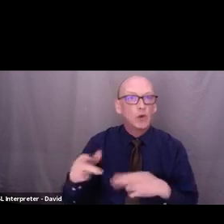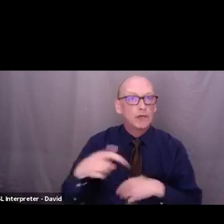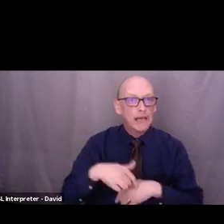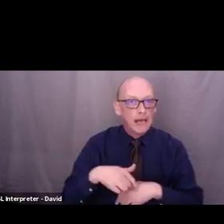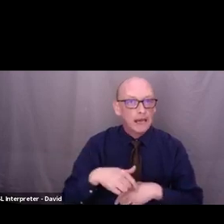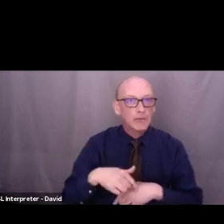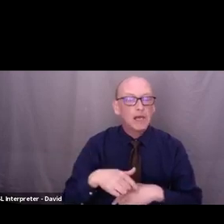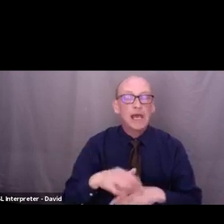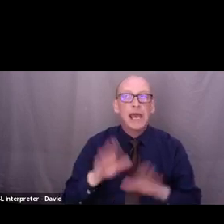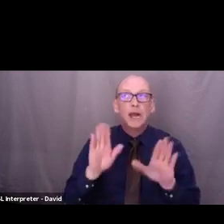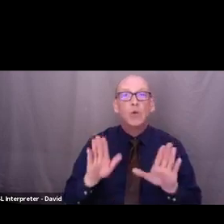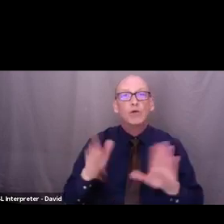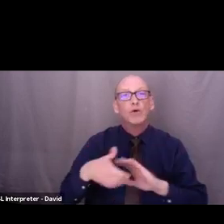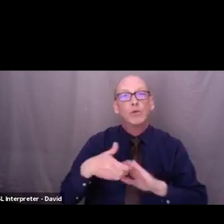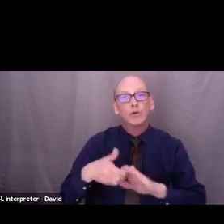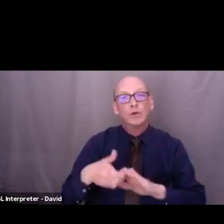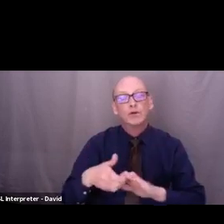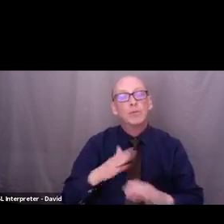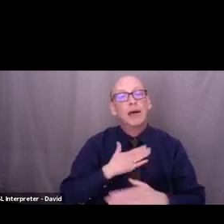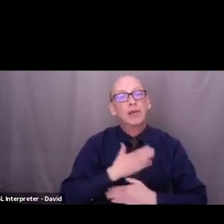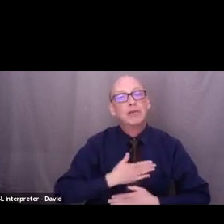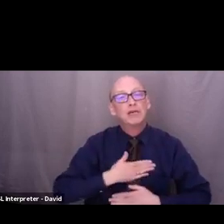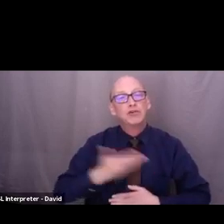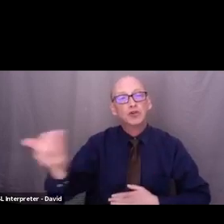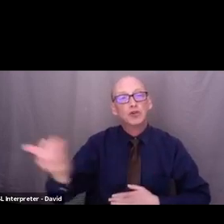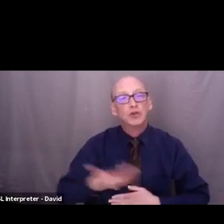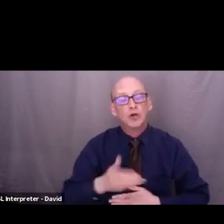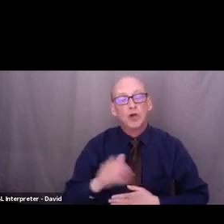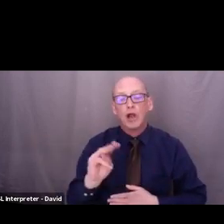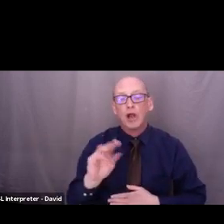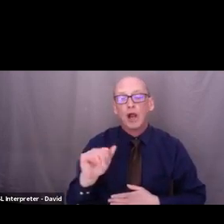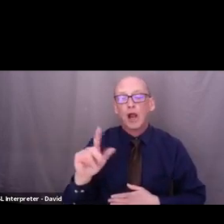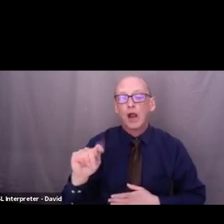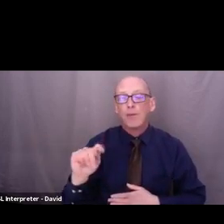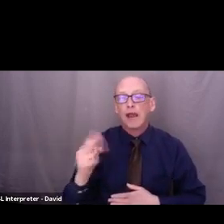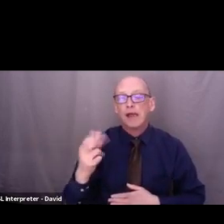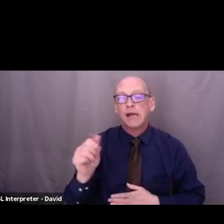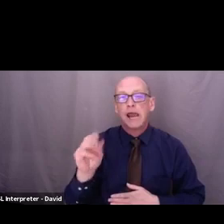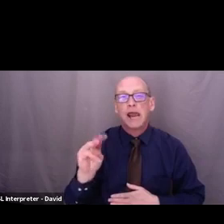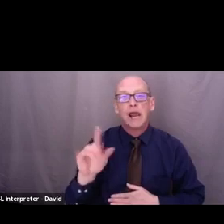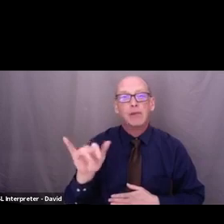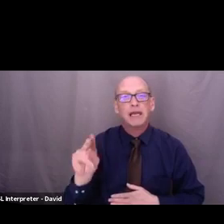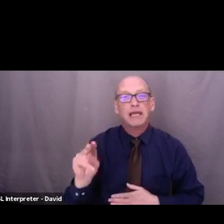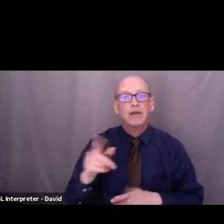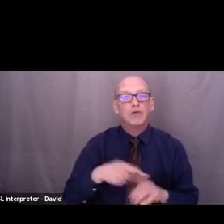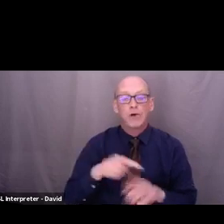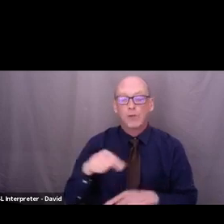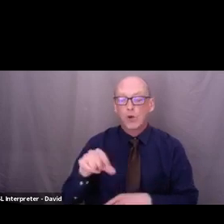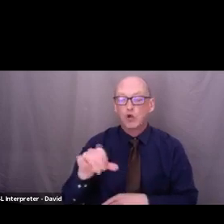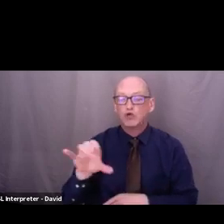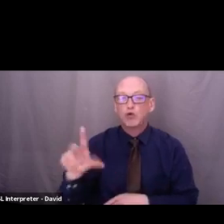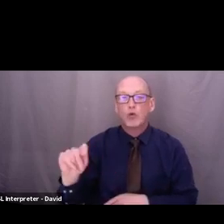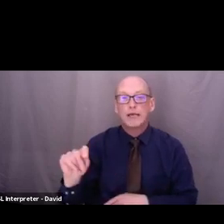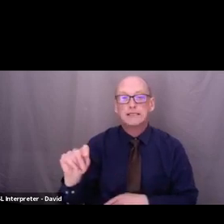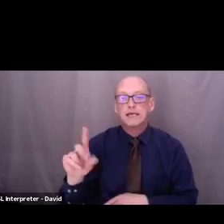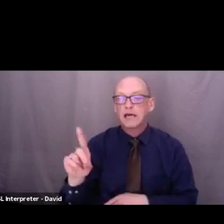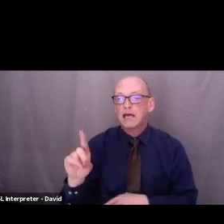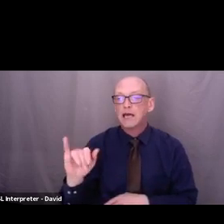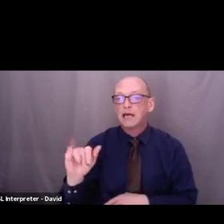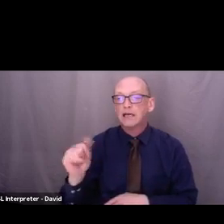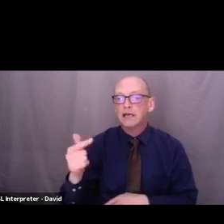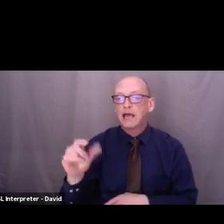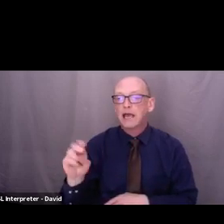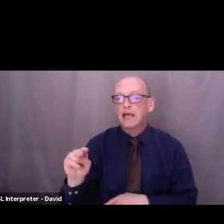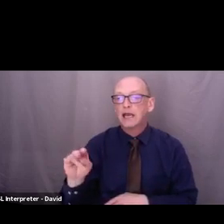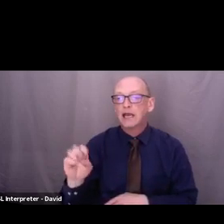great partnership. So it's my pleasure to introduce Matt Hamlin from Quest Diagnostics. He's the Vice President and General Manager of the Great